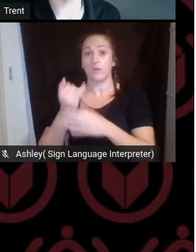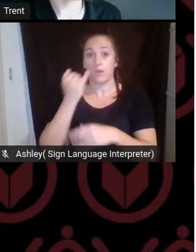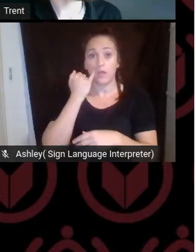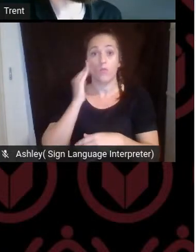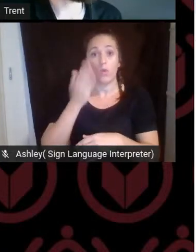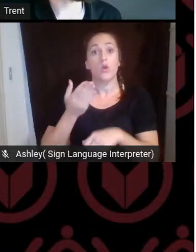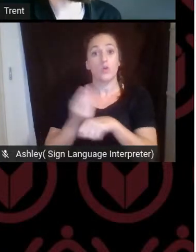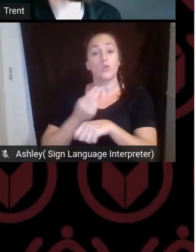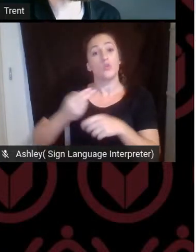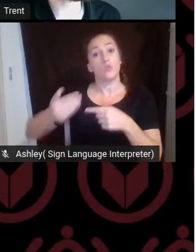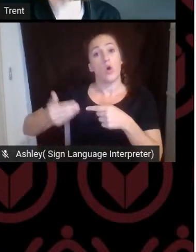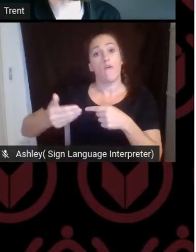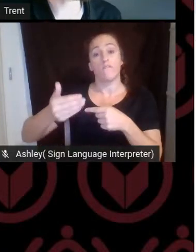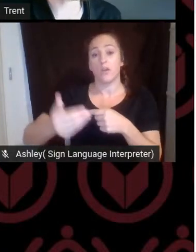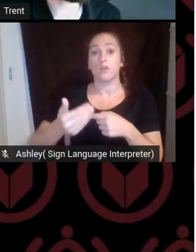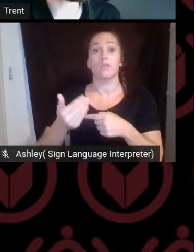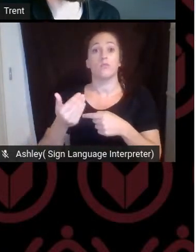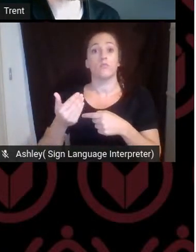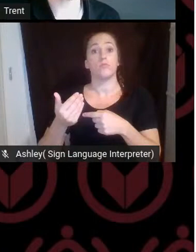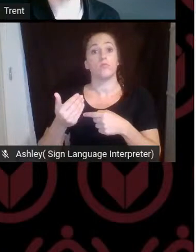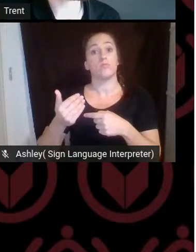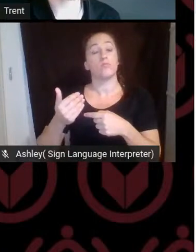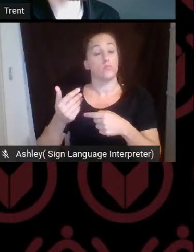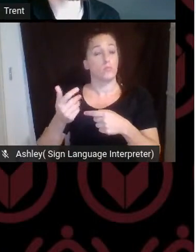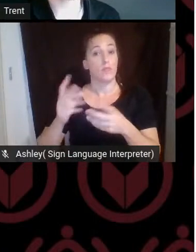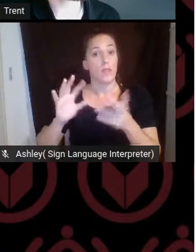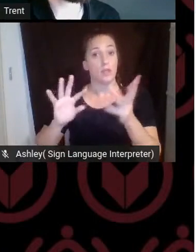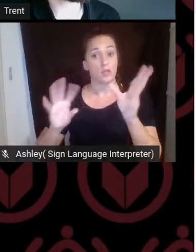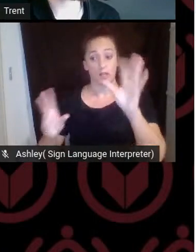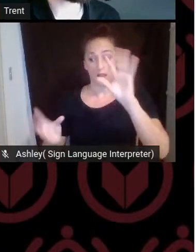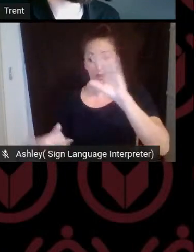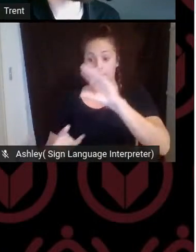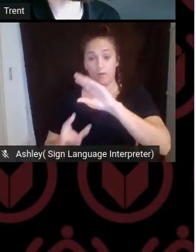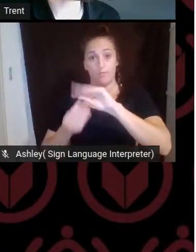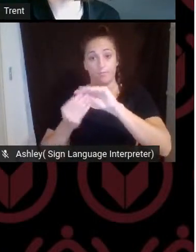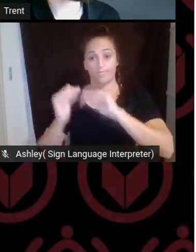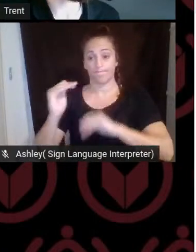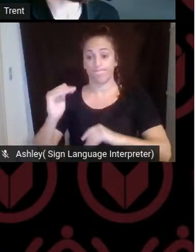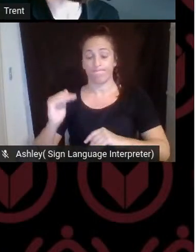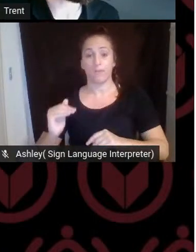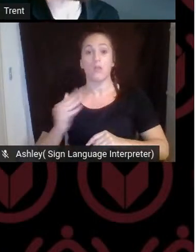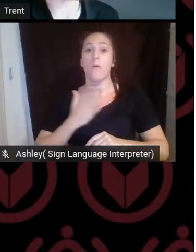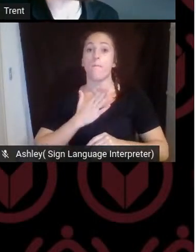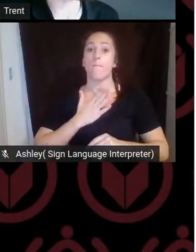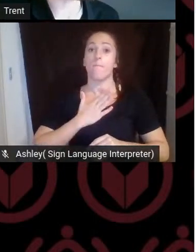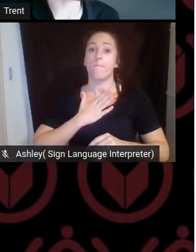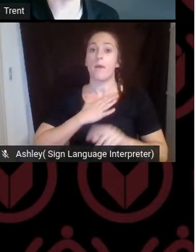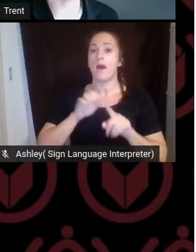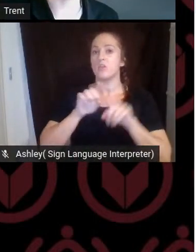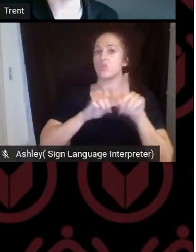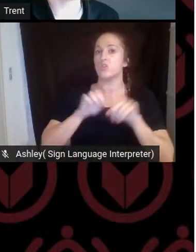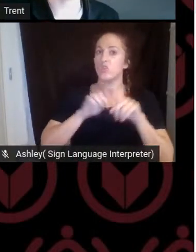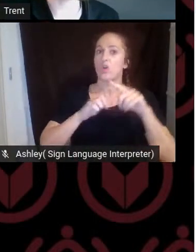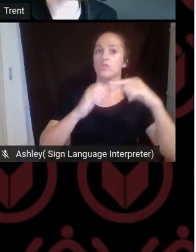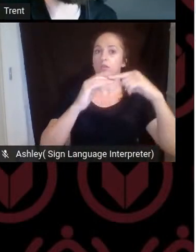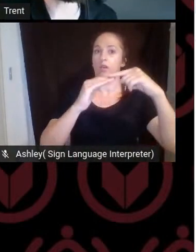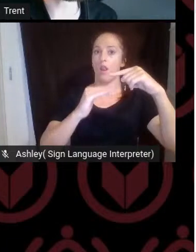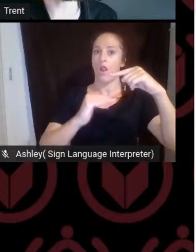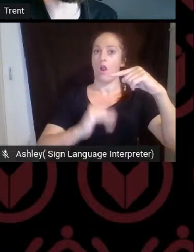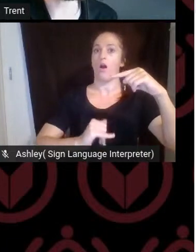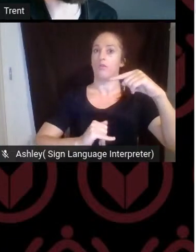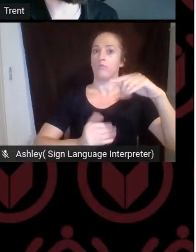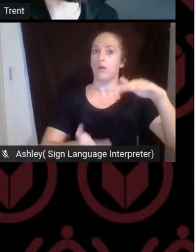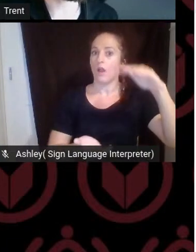frequently use, and it'll collect them all here. Now, my starred is looking a little bit bigger than it usually does, and I